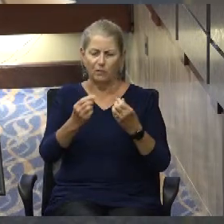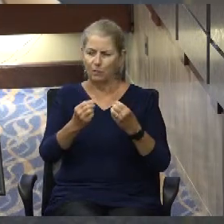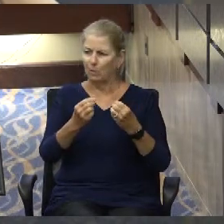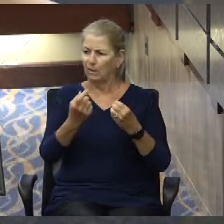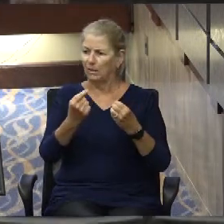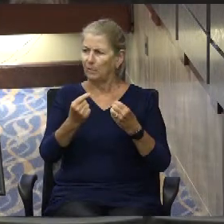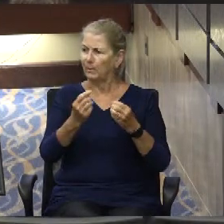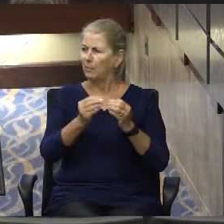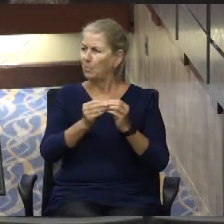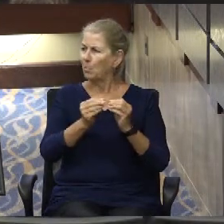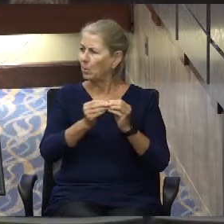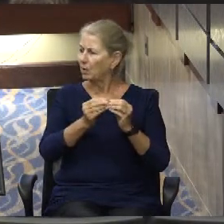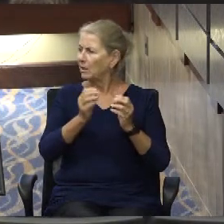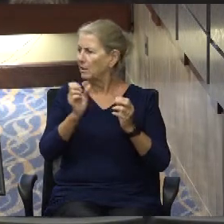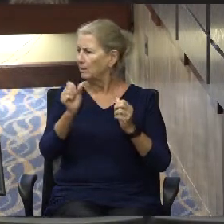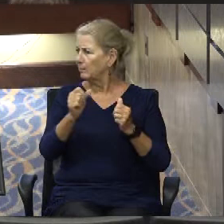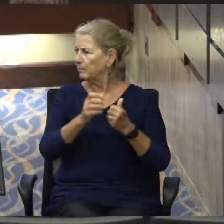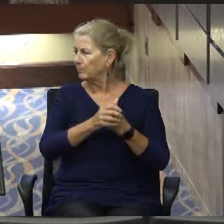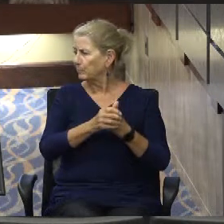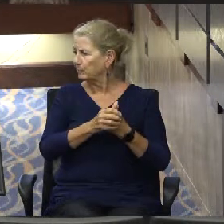further.